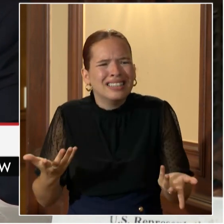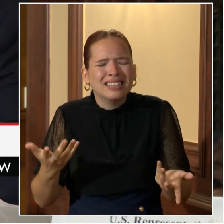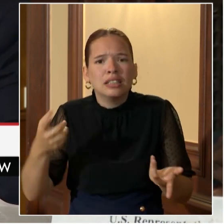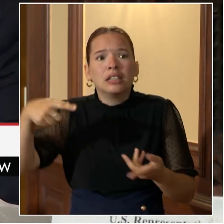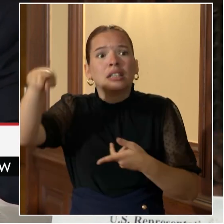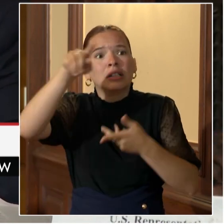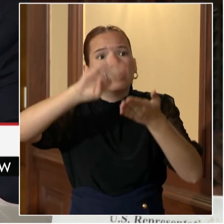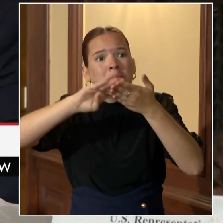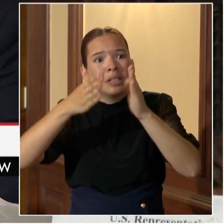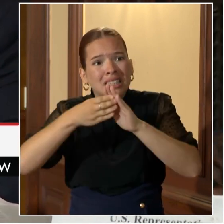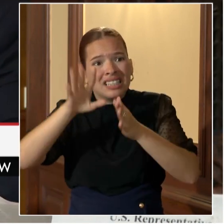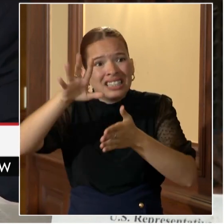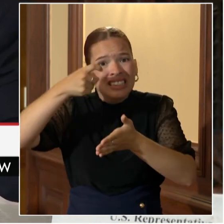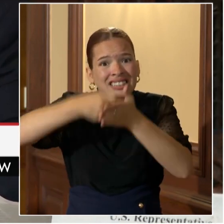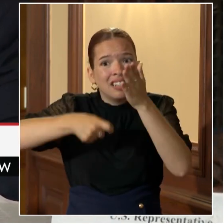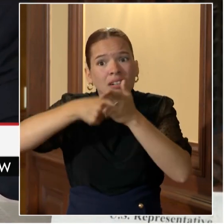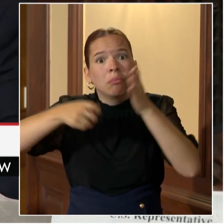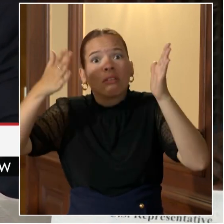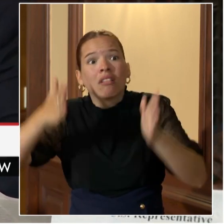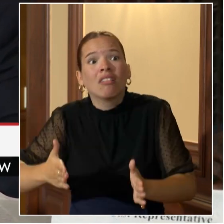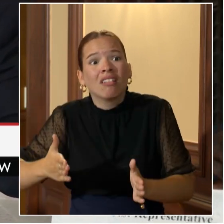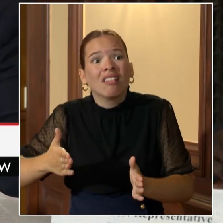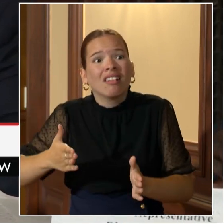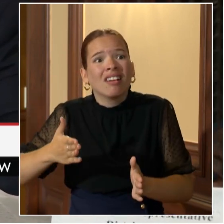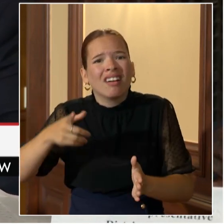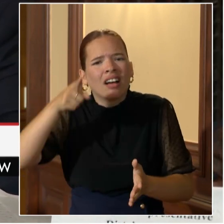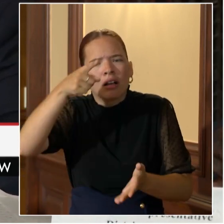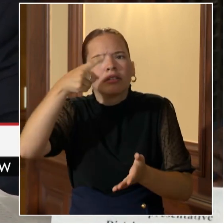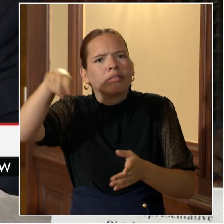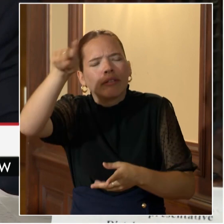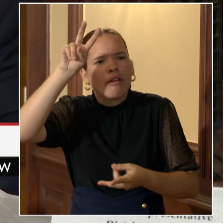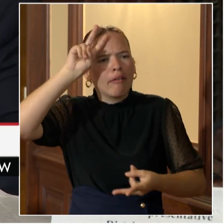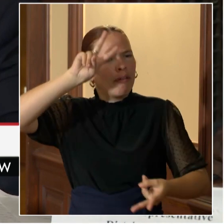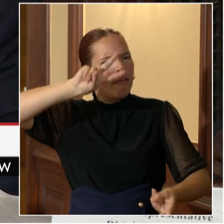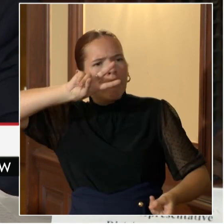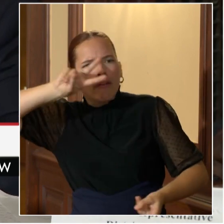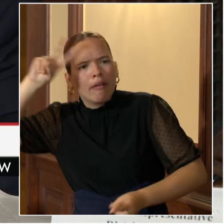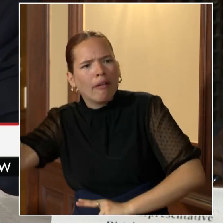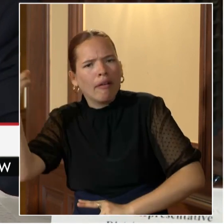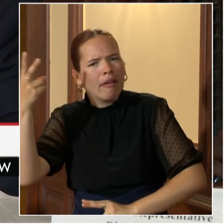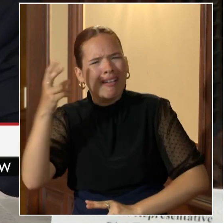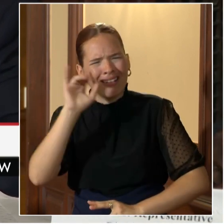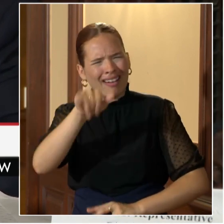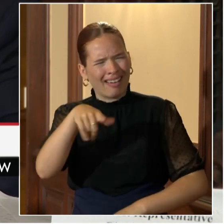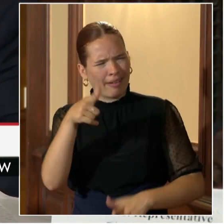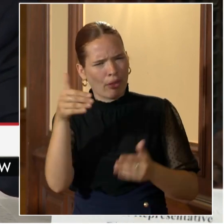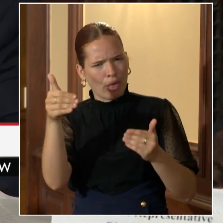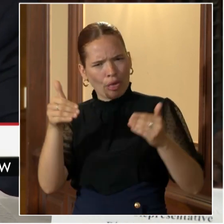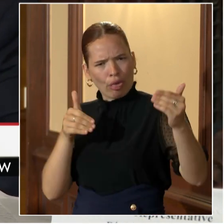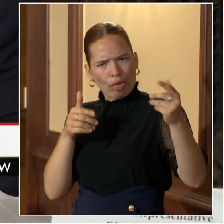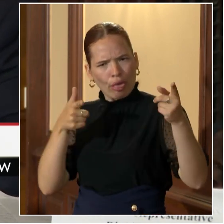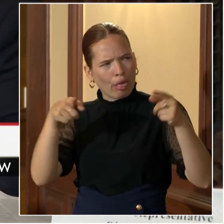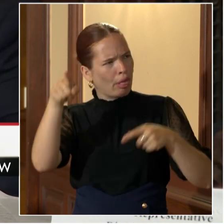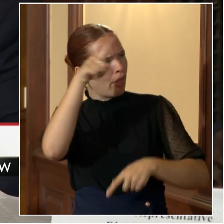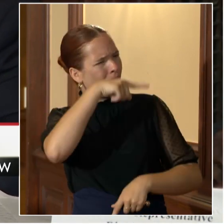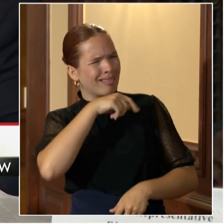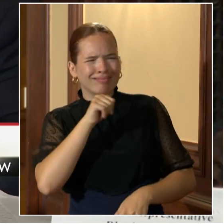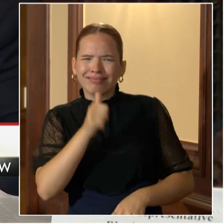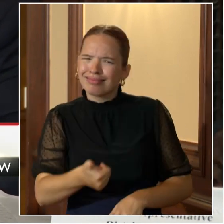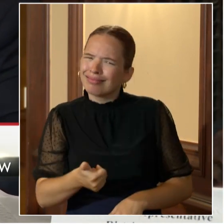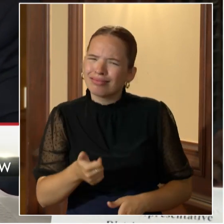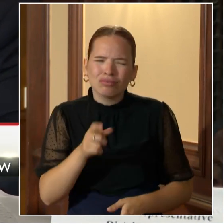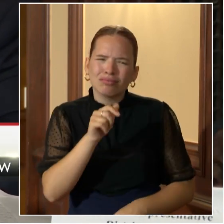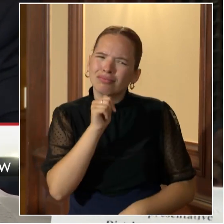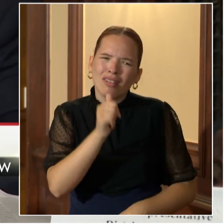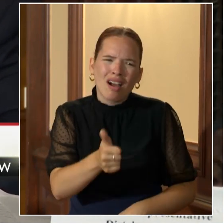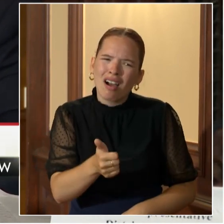fund. And that's the problem we have here. Should Representative Olalawa have his own full-time